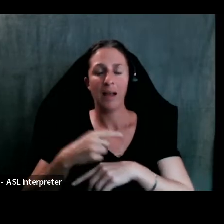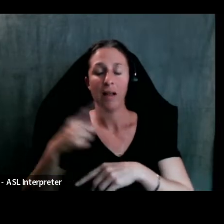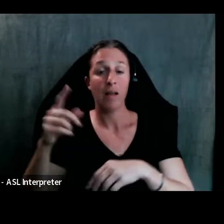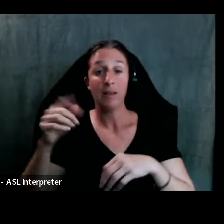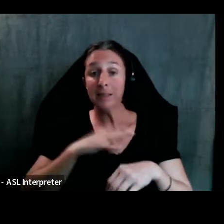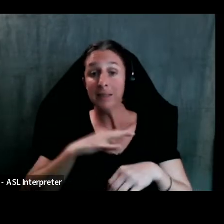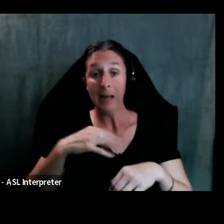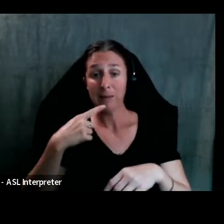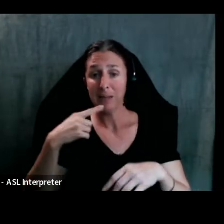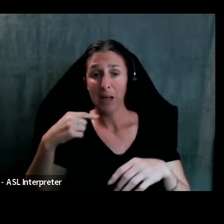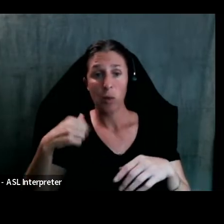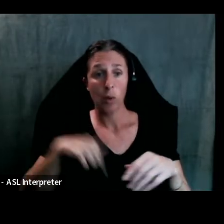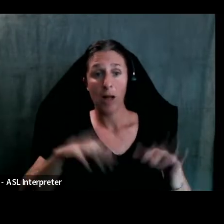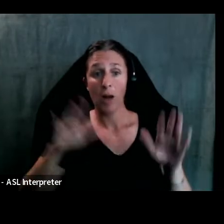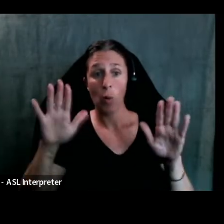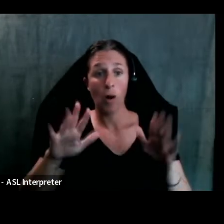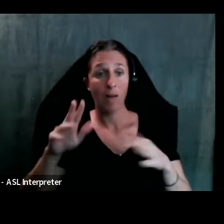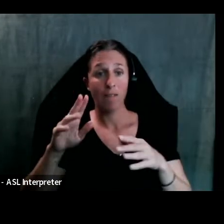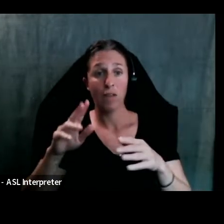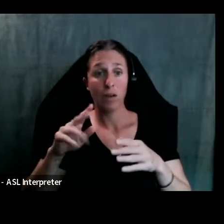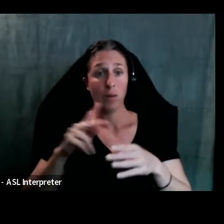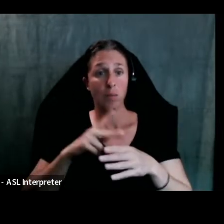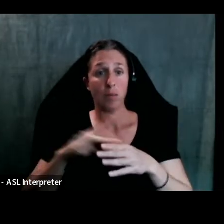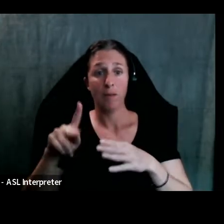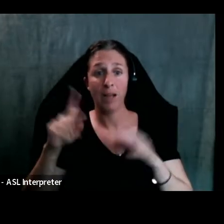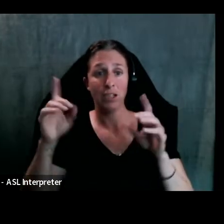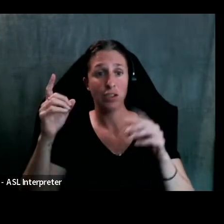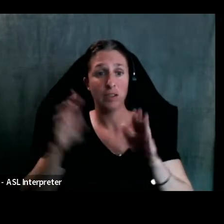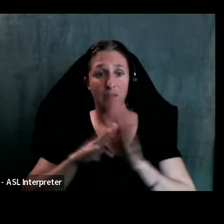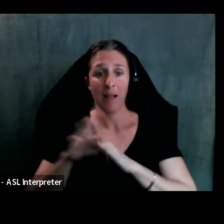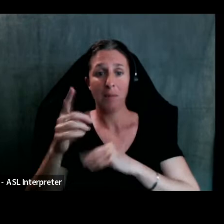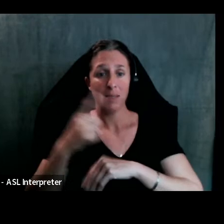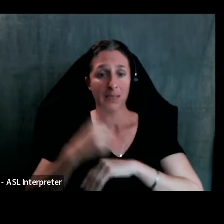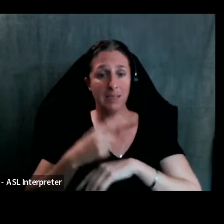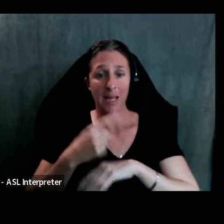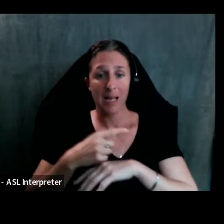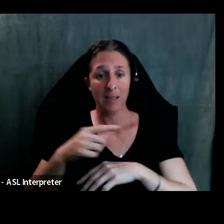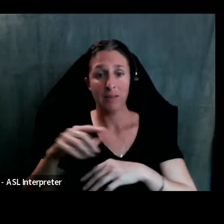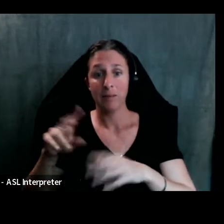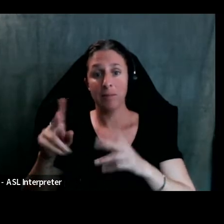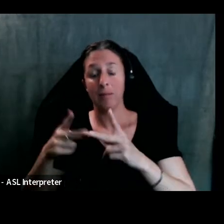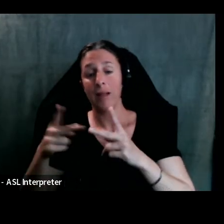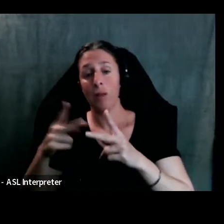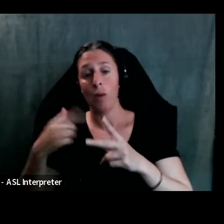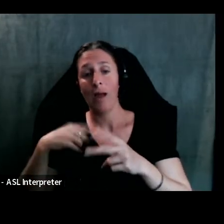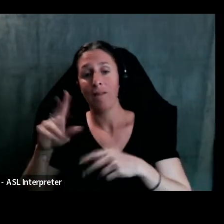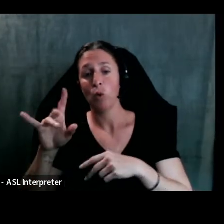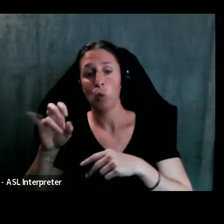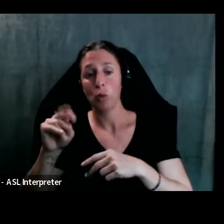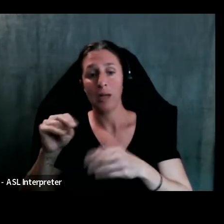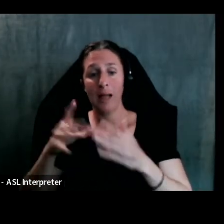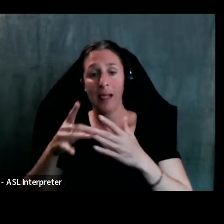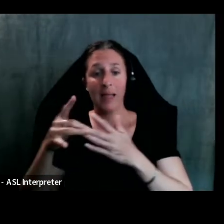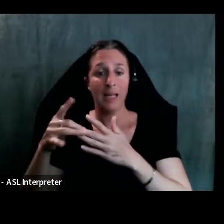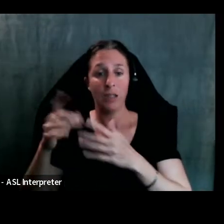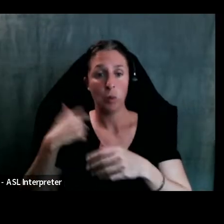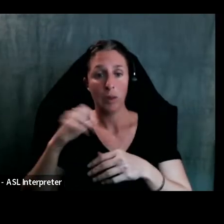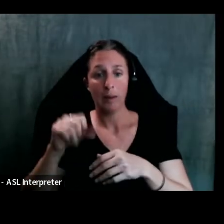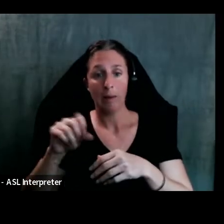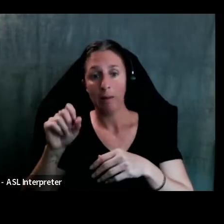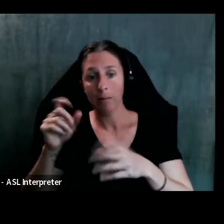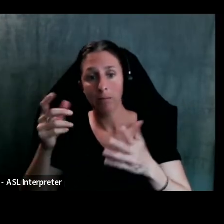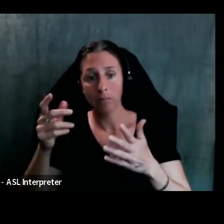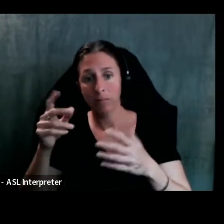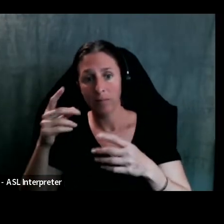just wanted to know if you could speak to that. And also secondarily, and we have our union leaders, and I'm sure that we can tap in to find out what PD